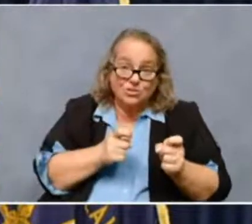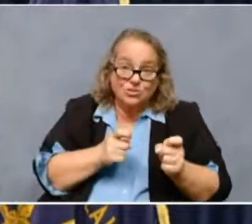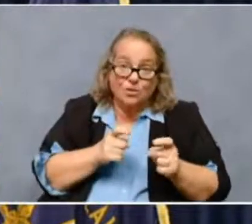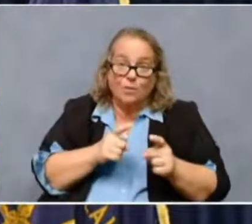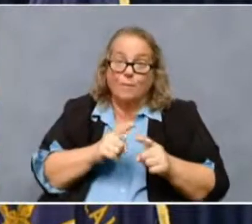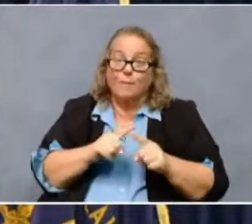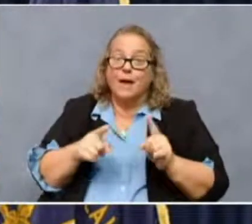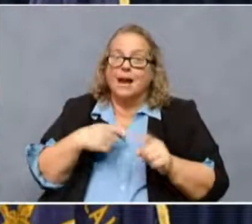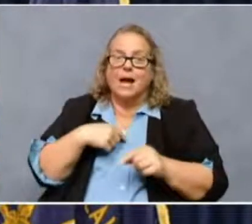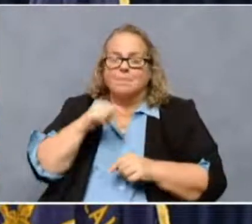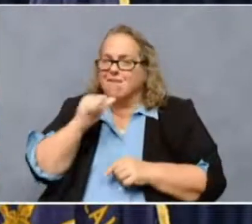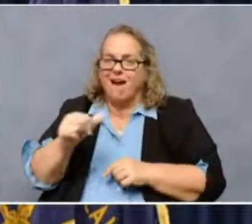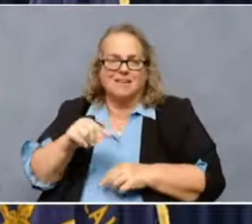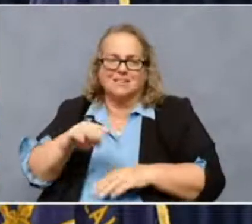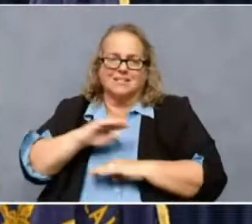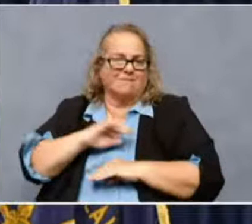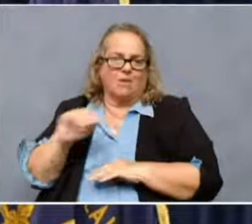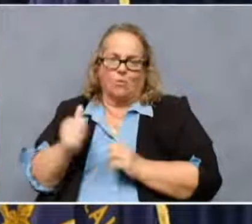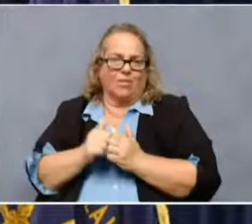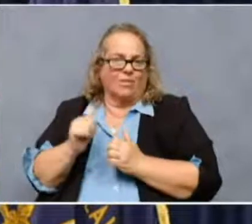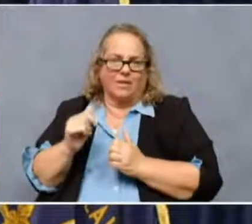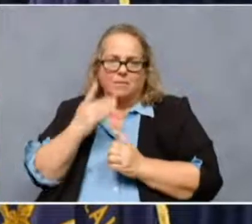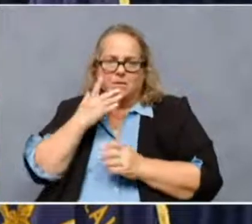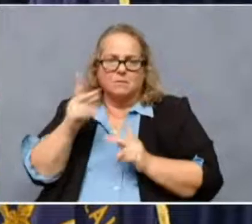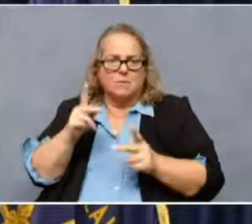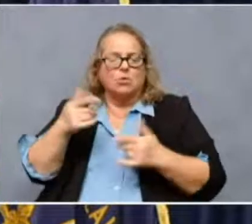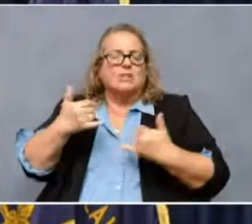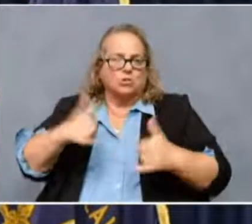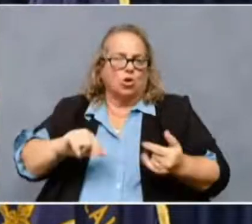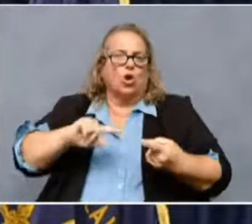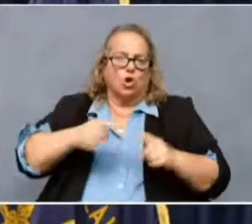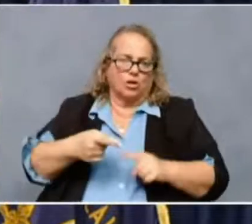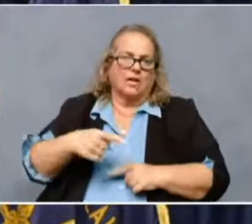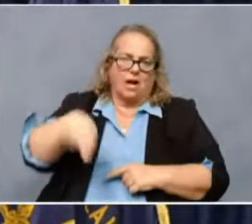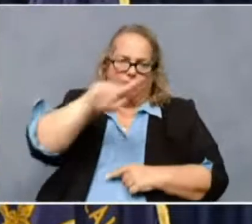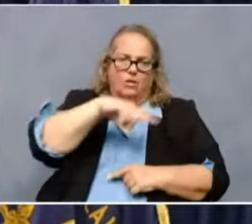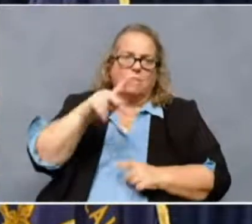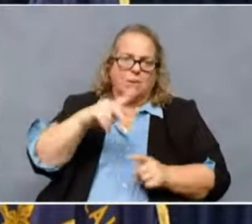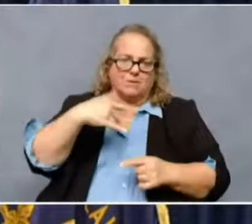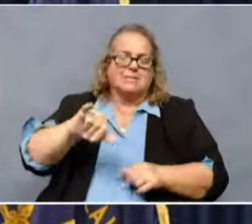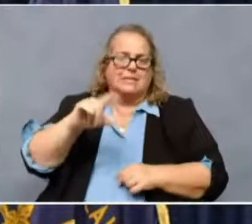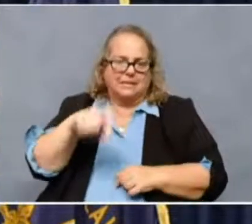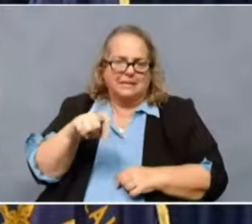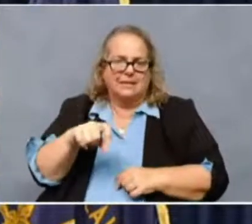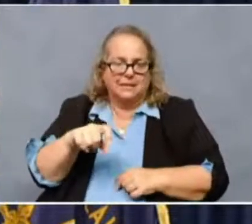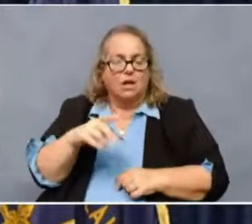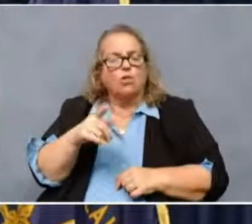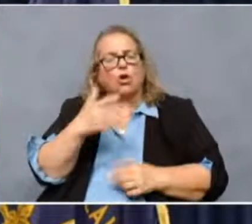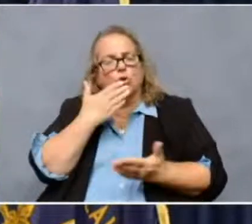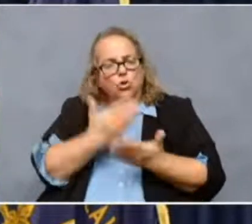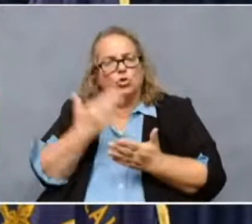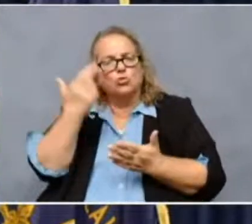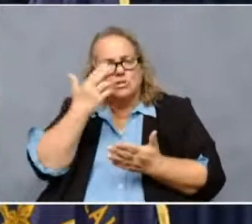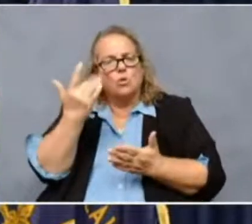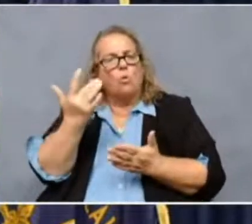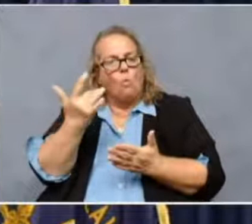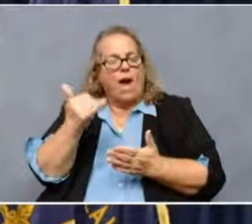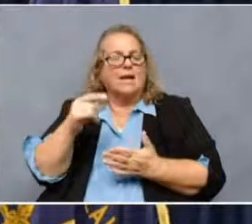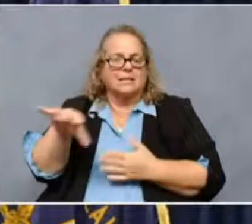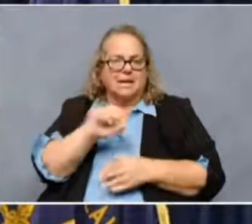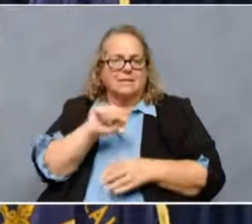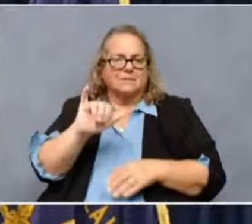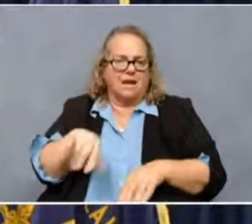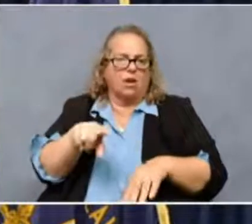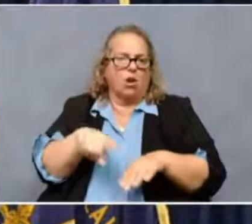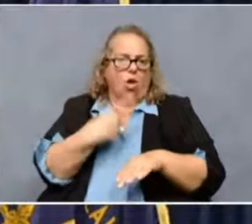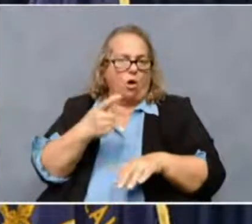And that's because people are still hurting. There are good reasons for how long it takes, but it still takes